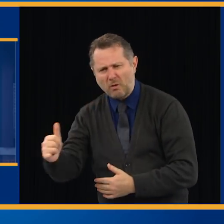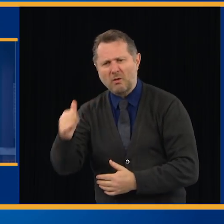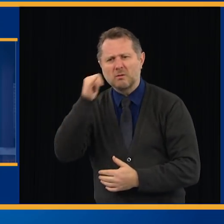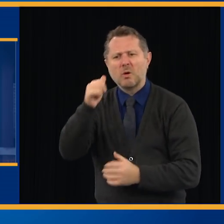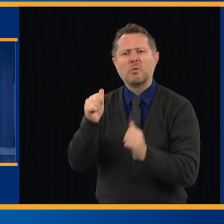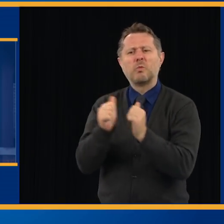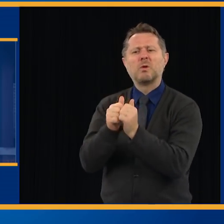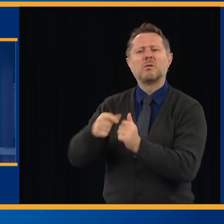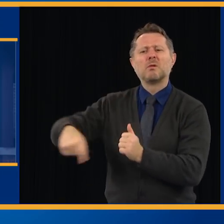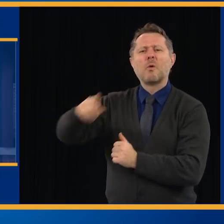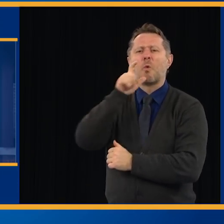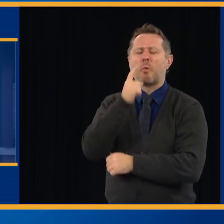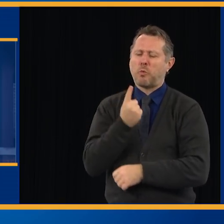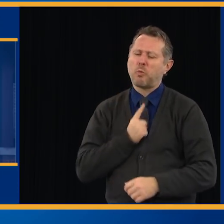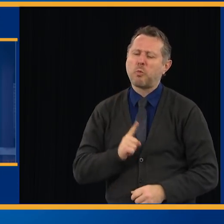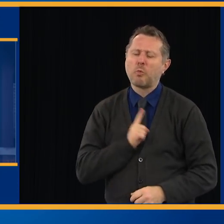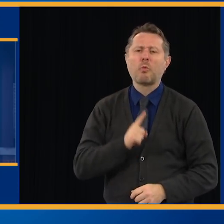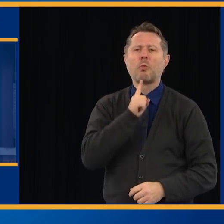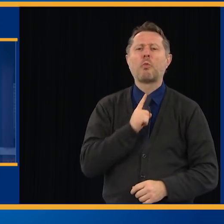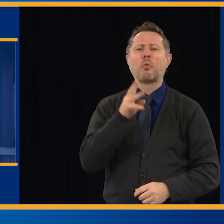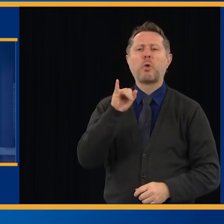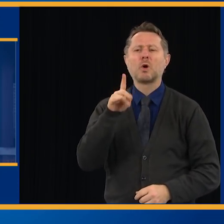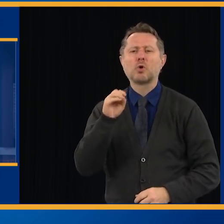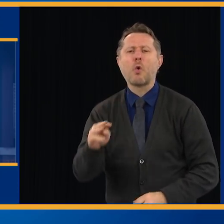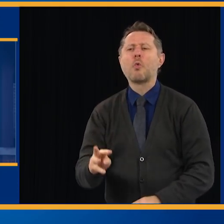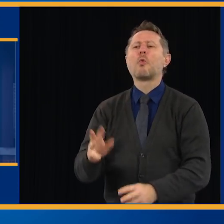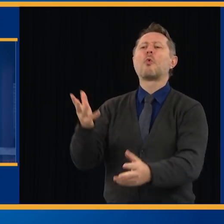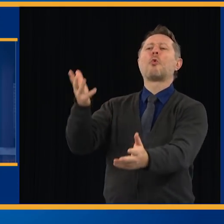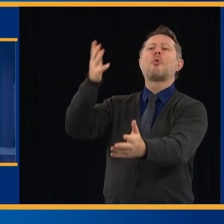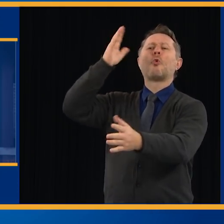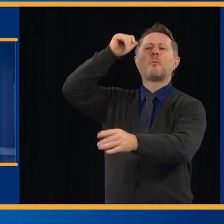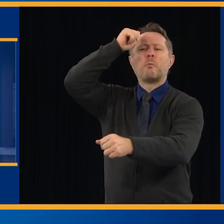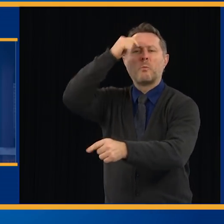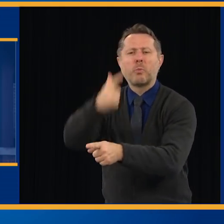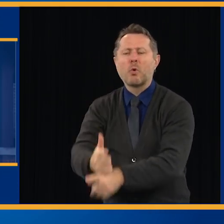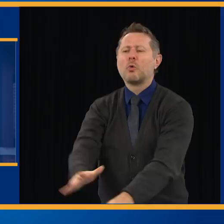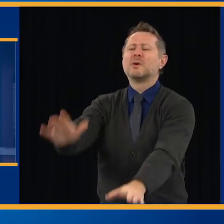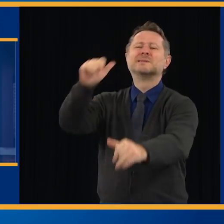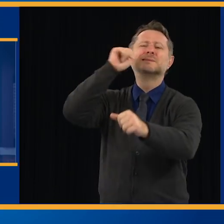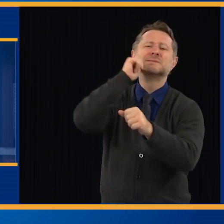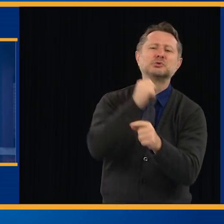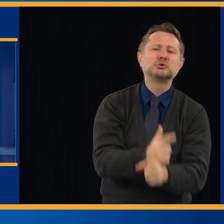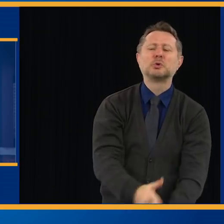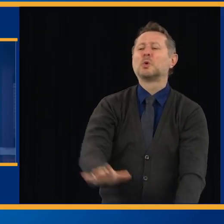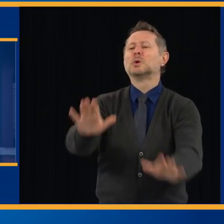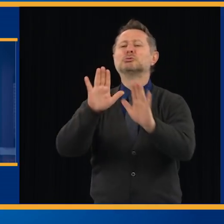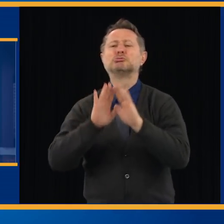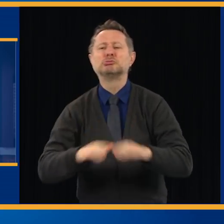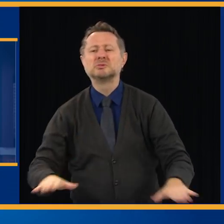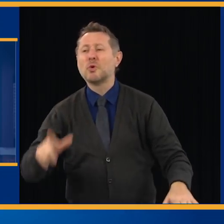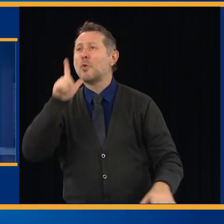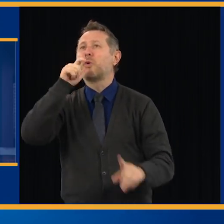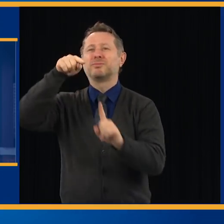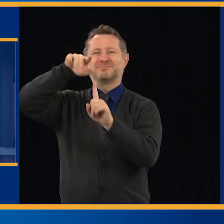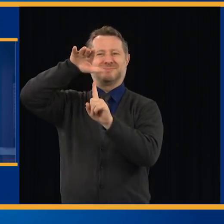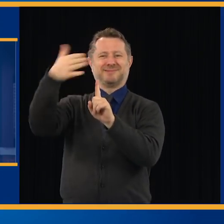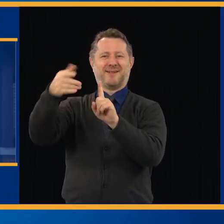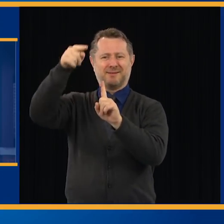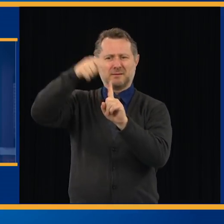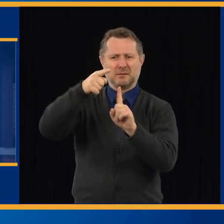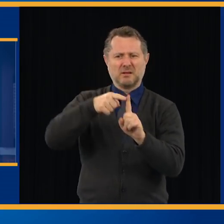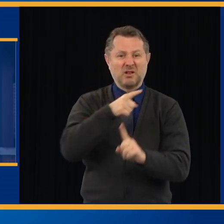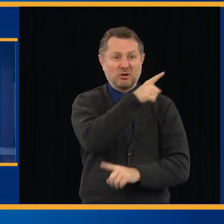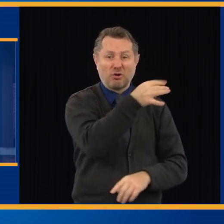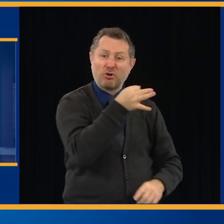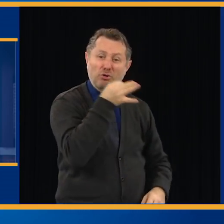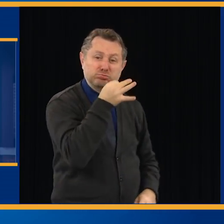children of people who died. And then we're going to play politics